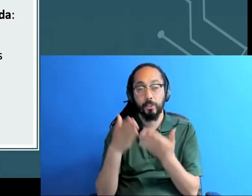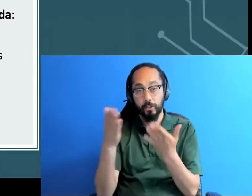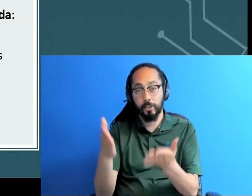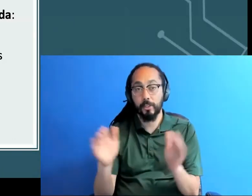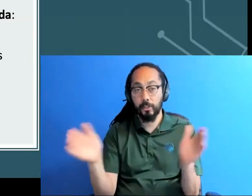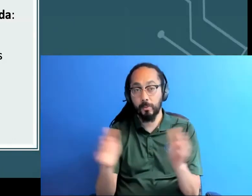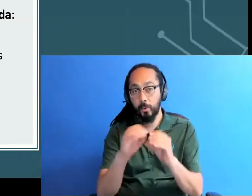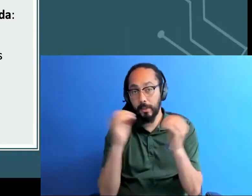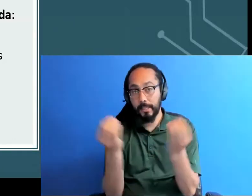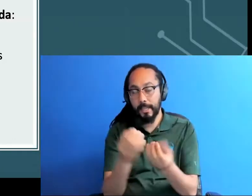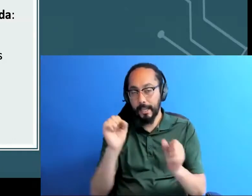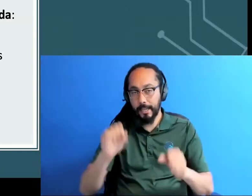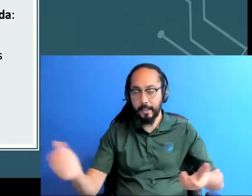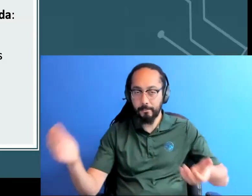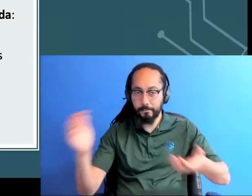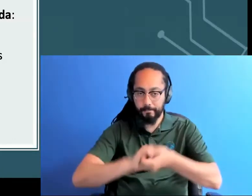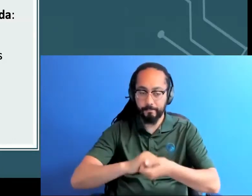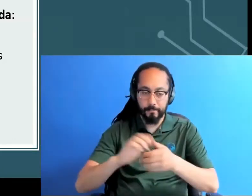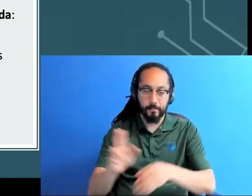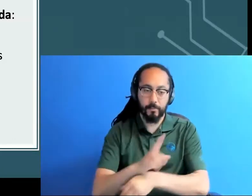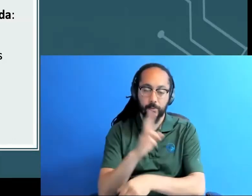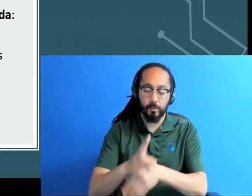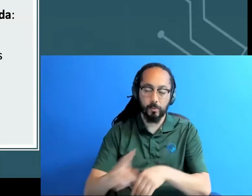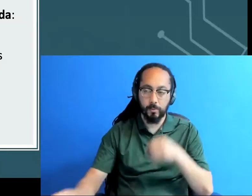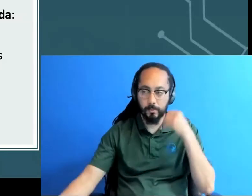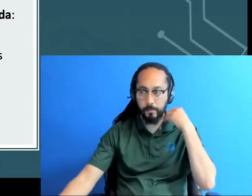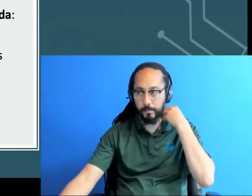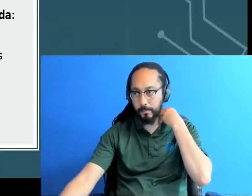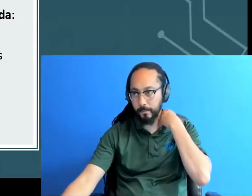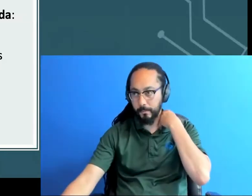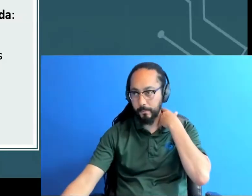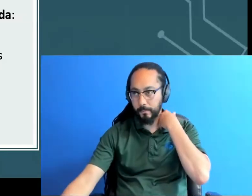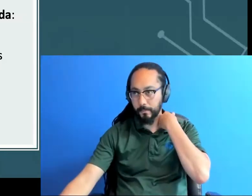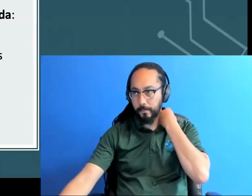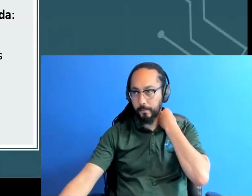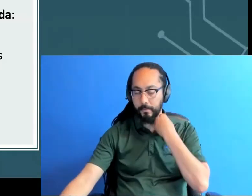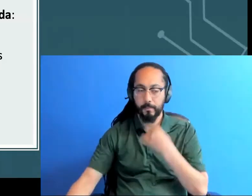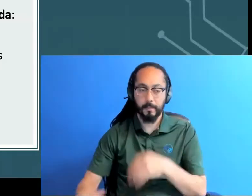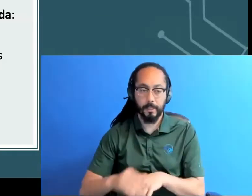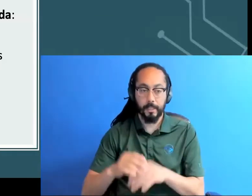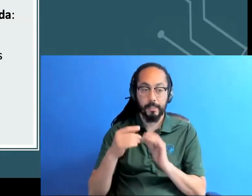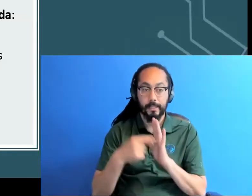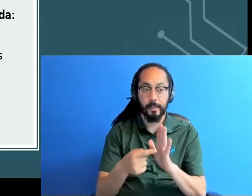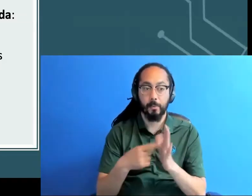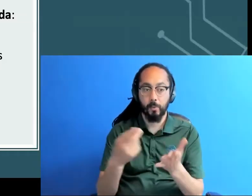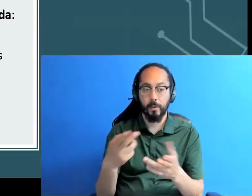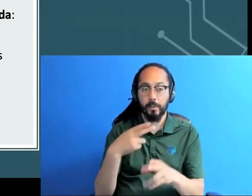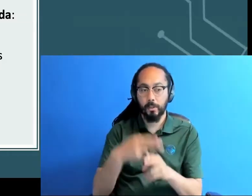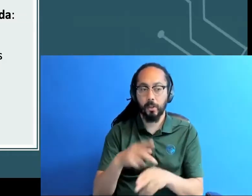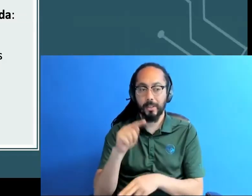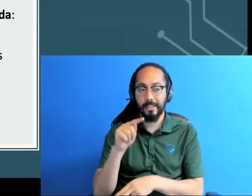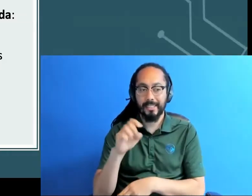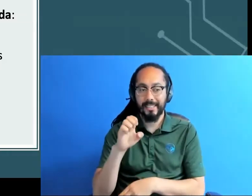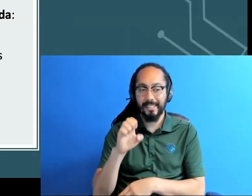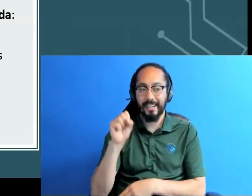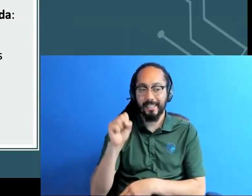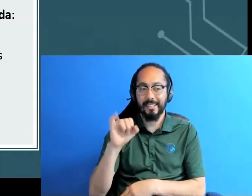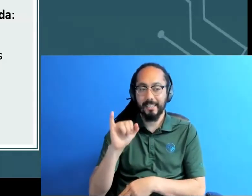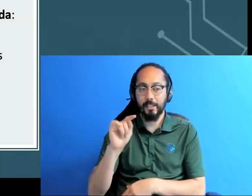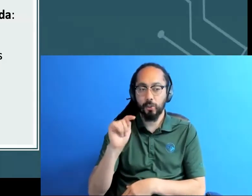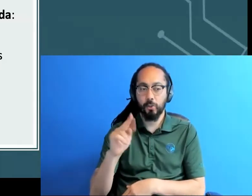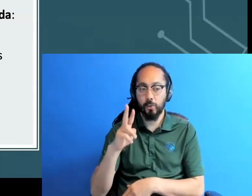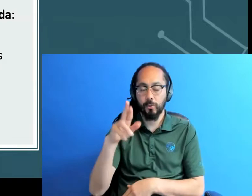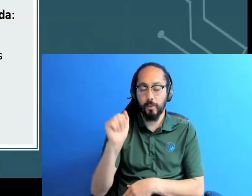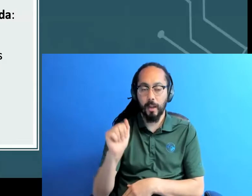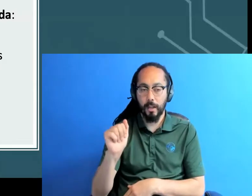collaborate and use, such as a Tessitura platform, which is a customer relationship